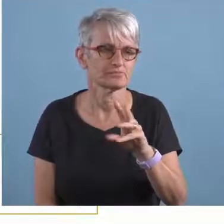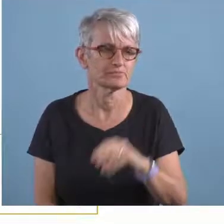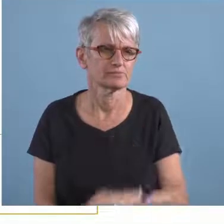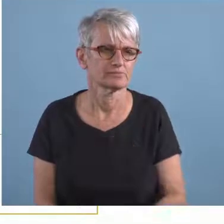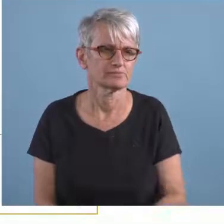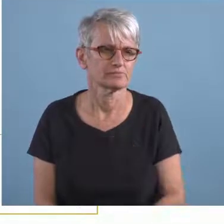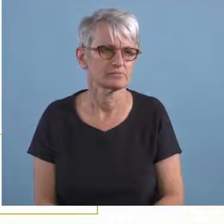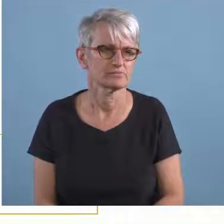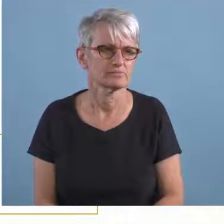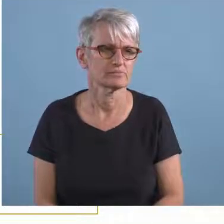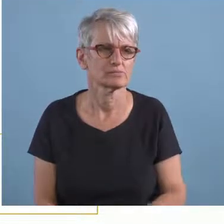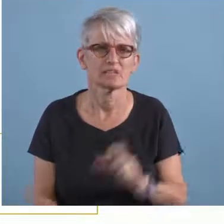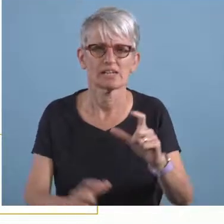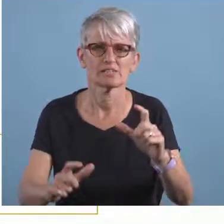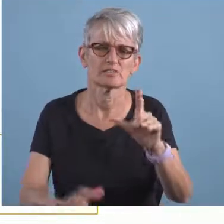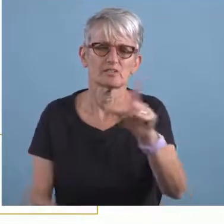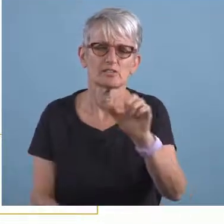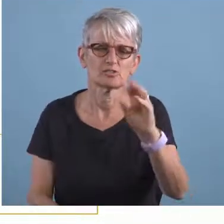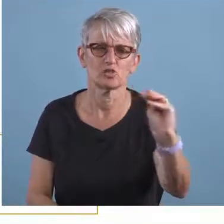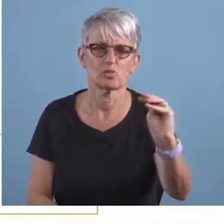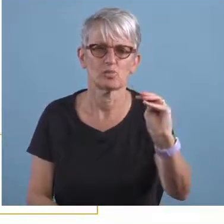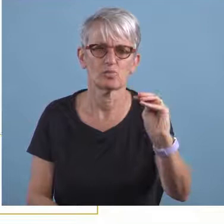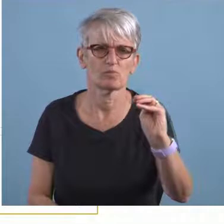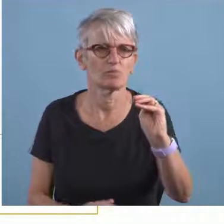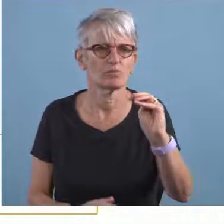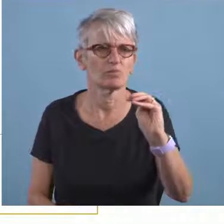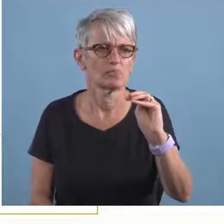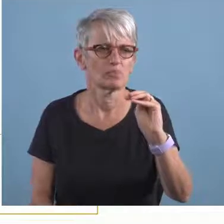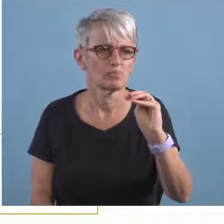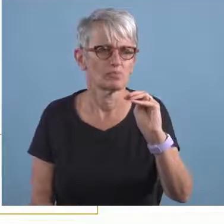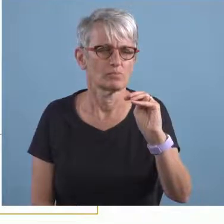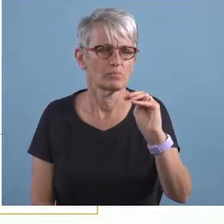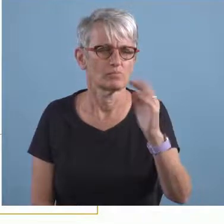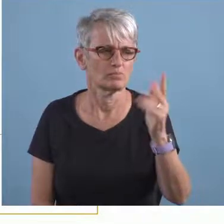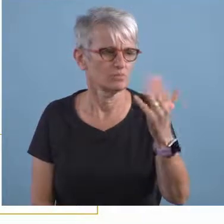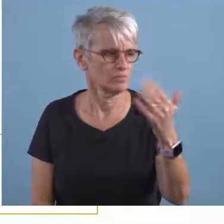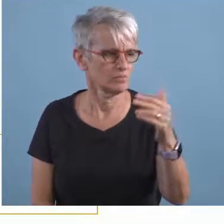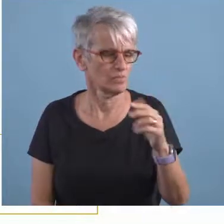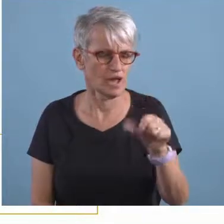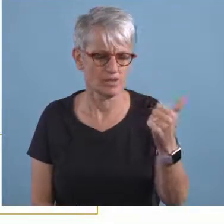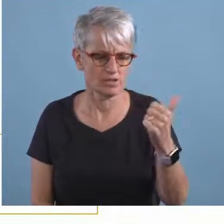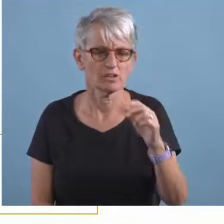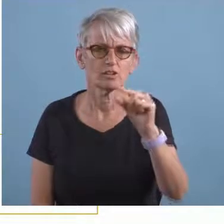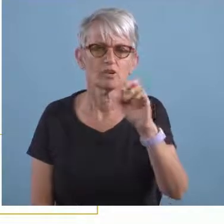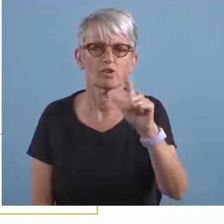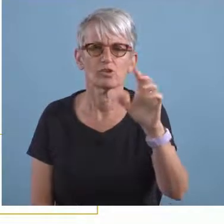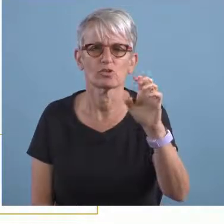and that's your Zoom platform or the, what was mentioned here, Google Meet.